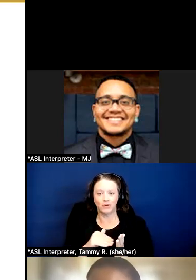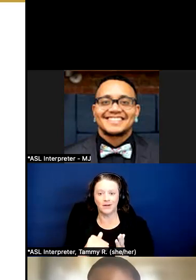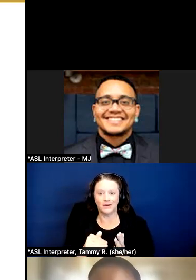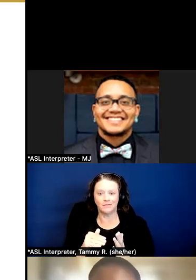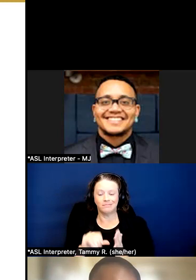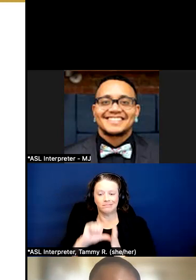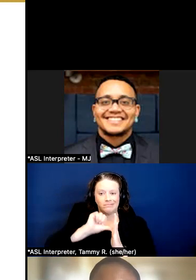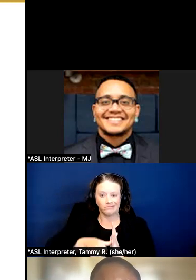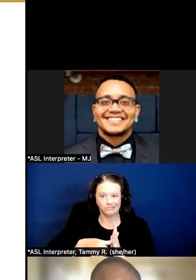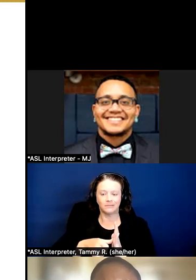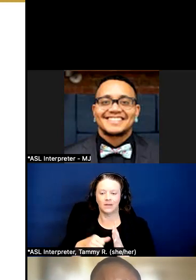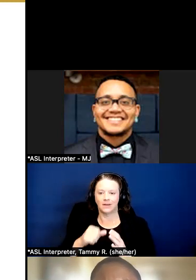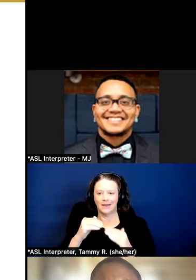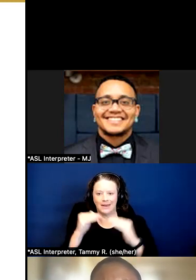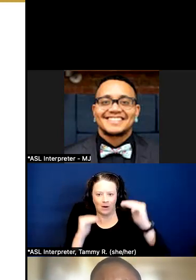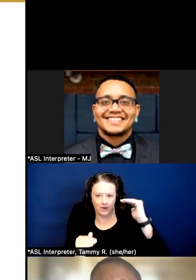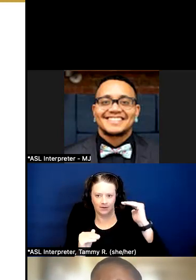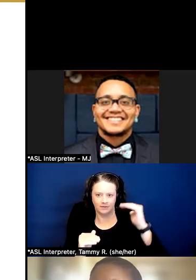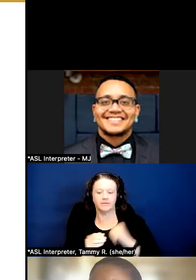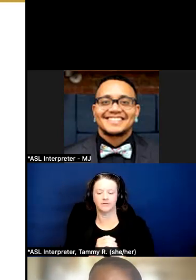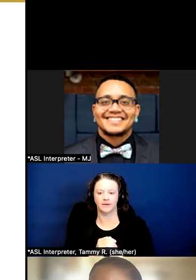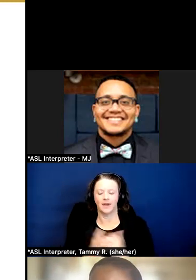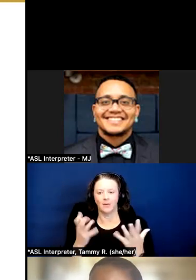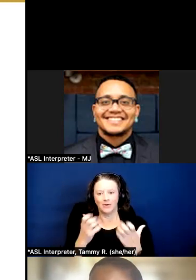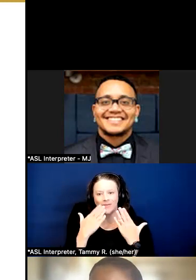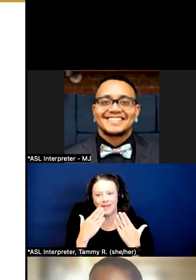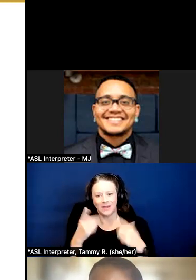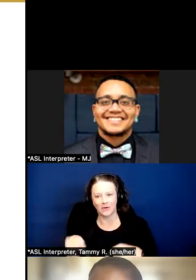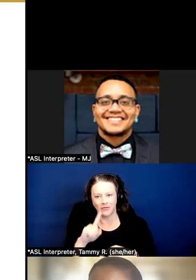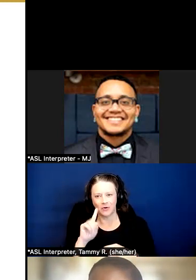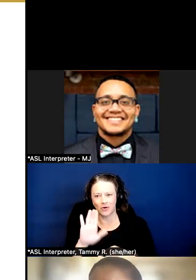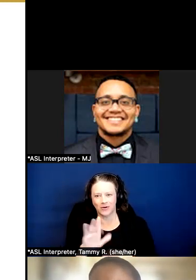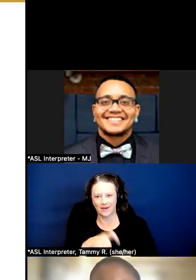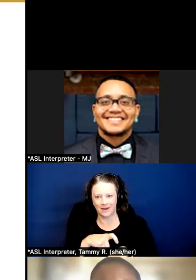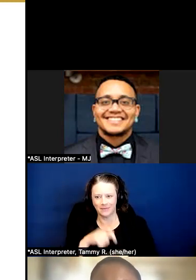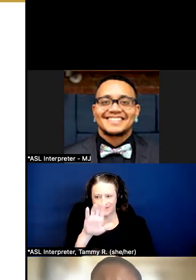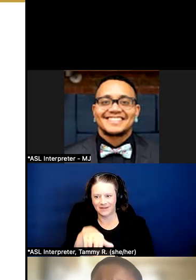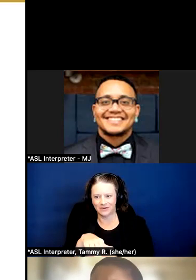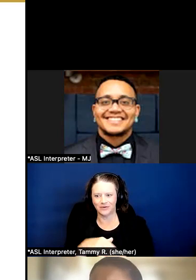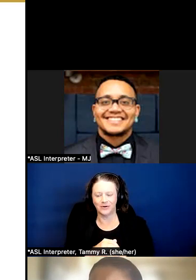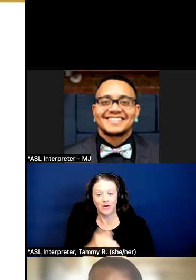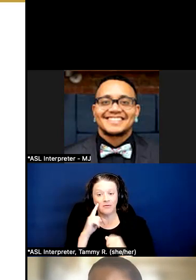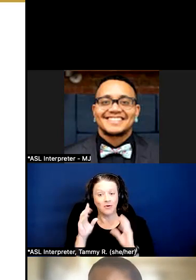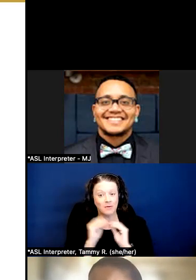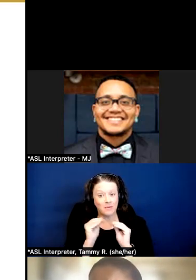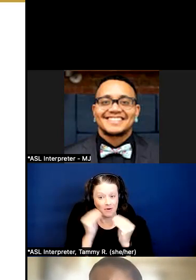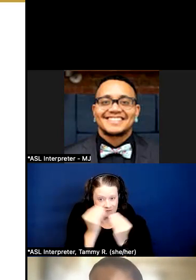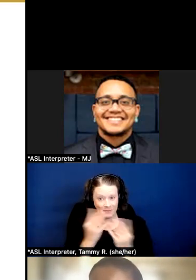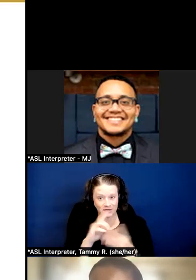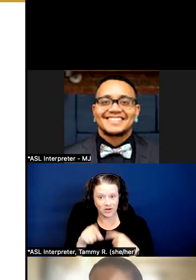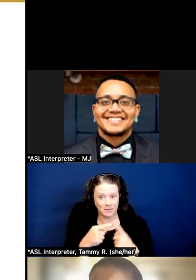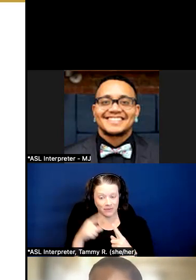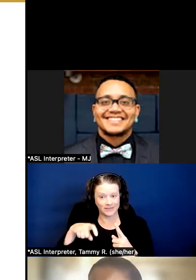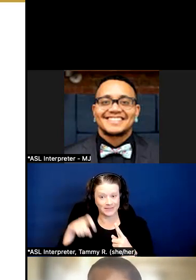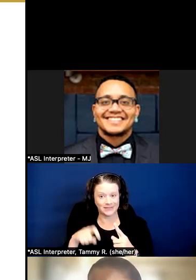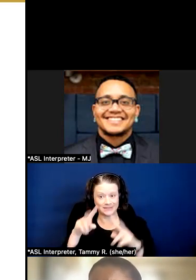inequities. And so I would like to thank you all for your time this afternoon. For more information about the needs